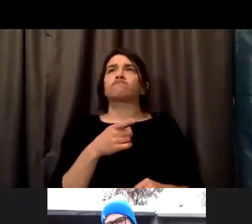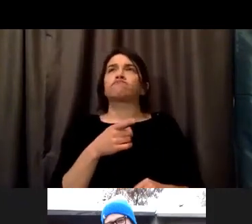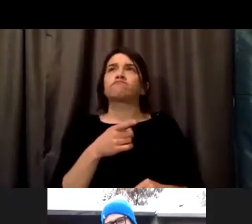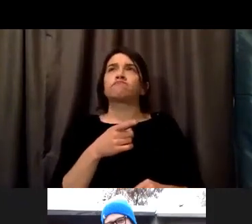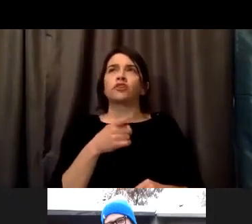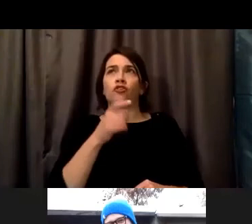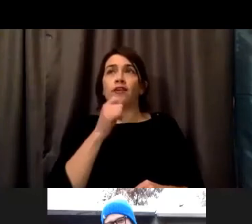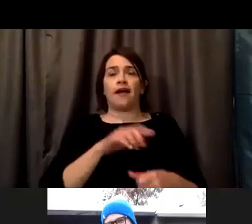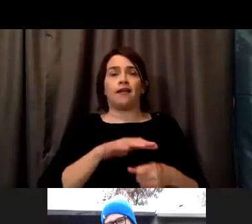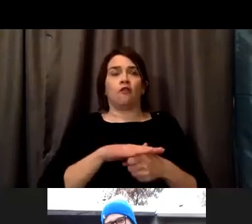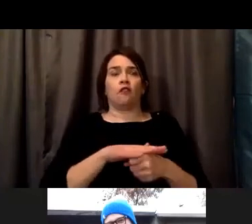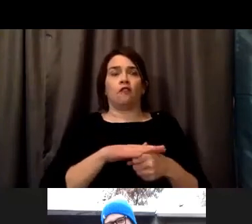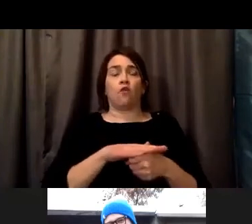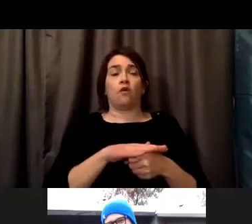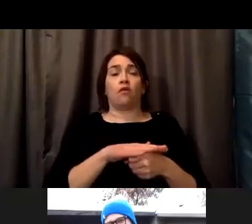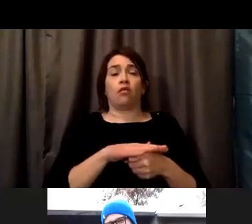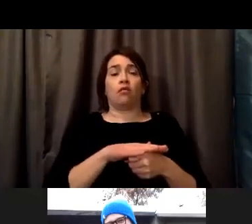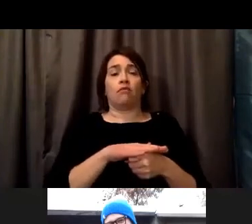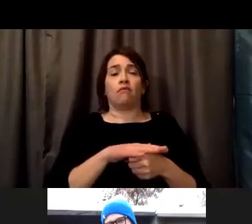local, well,